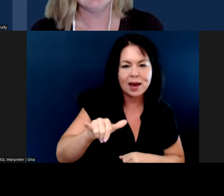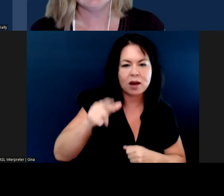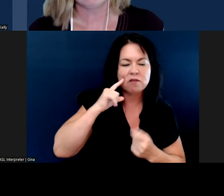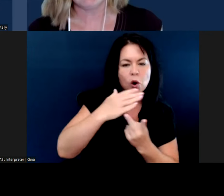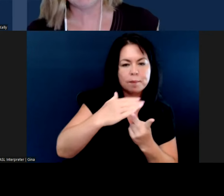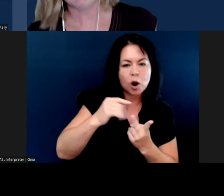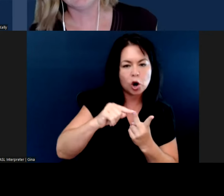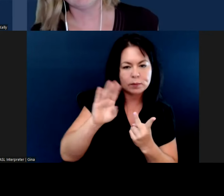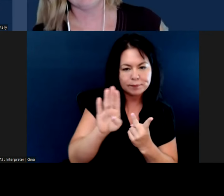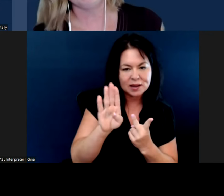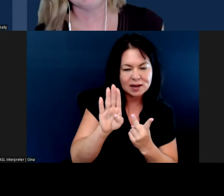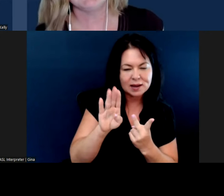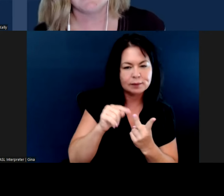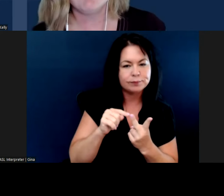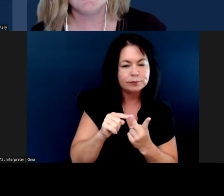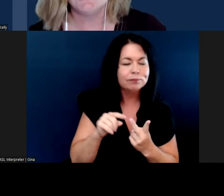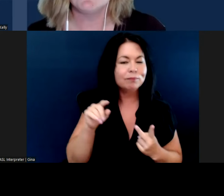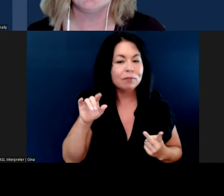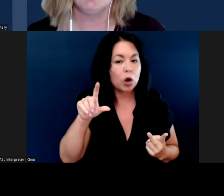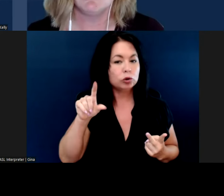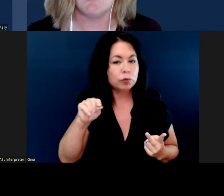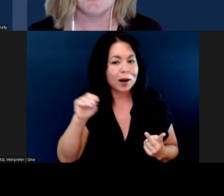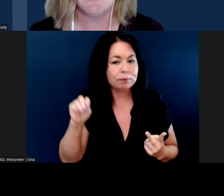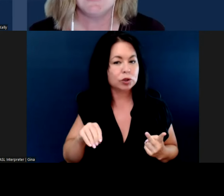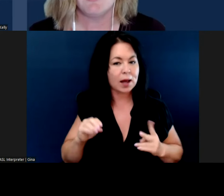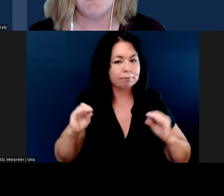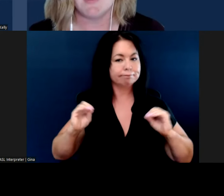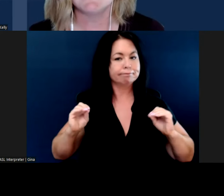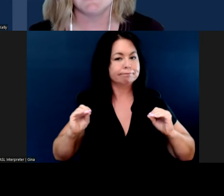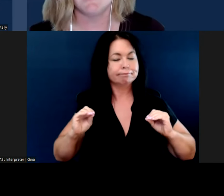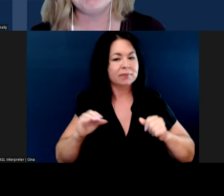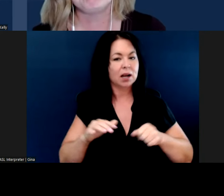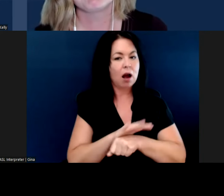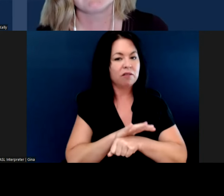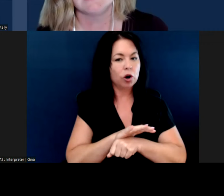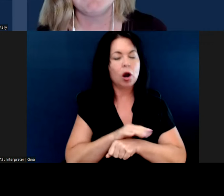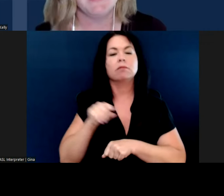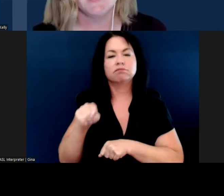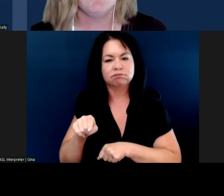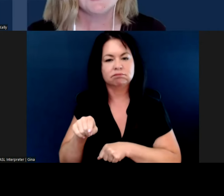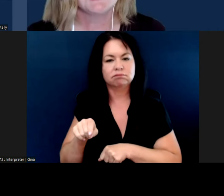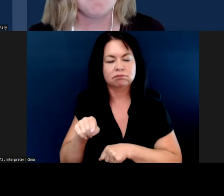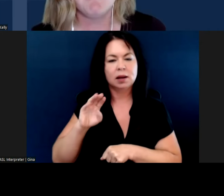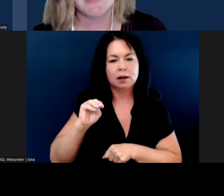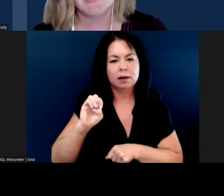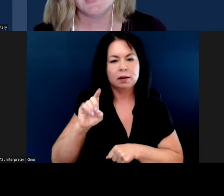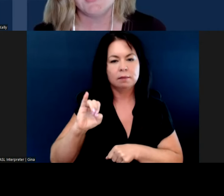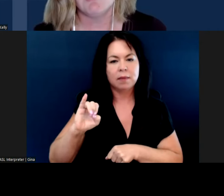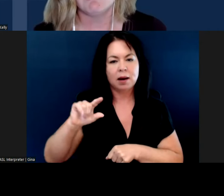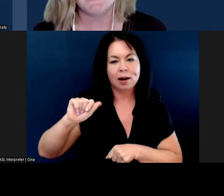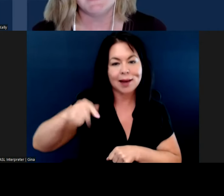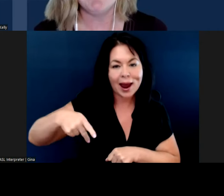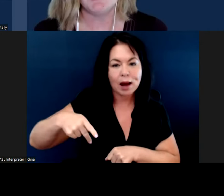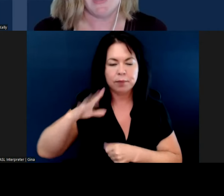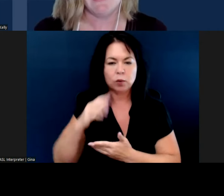20% that Medicare does not cover, it usually will cover that, depending on which type of Medicare